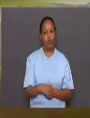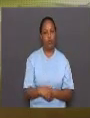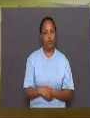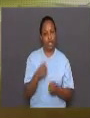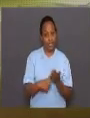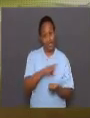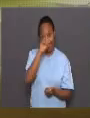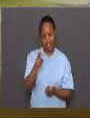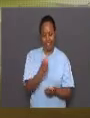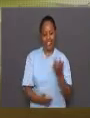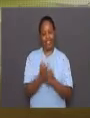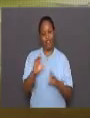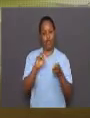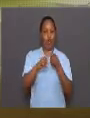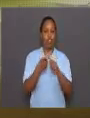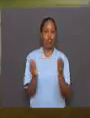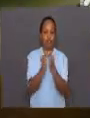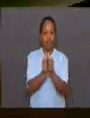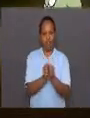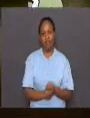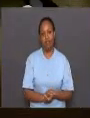this question with a partner.